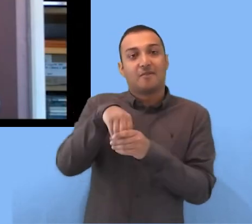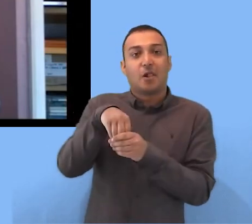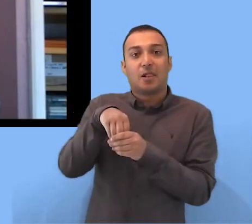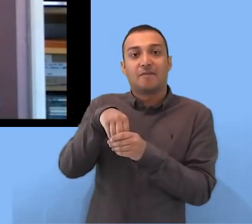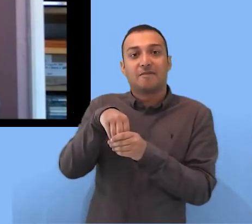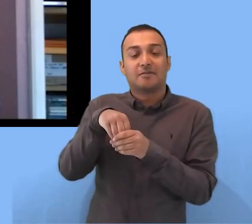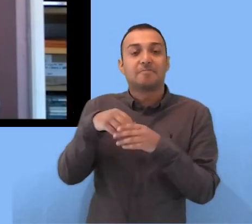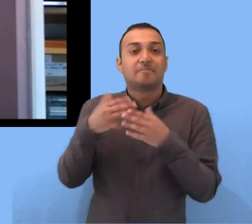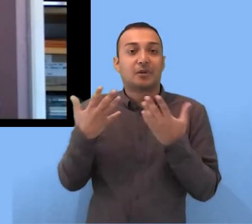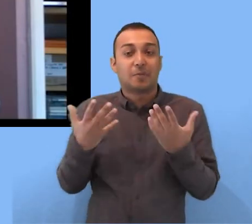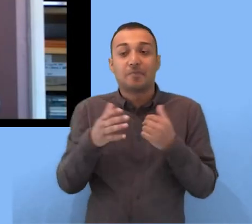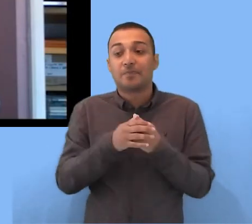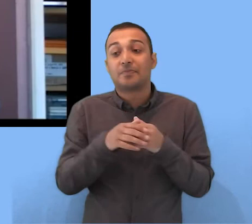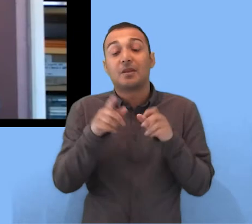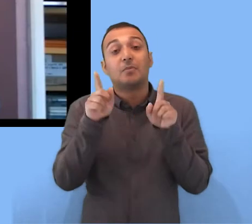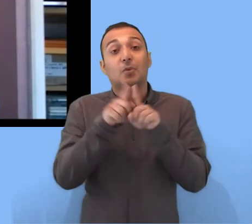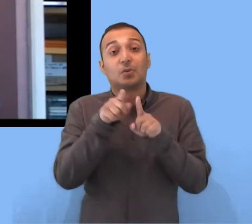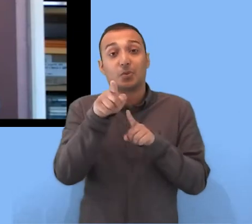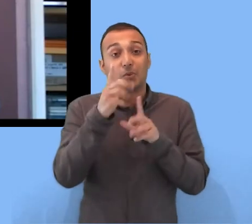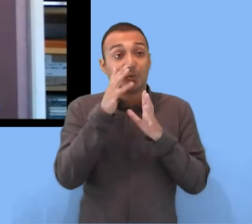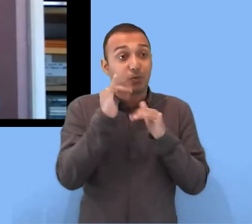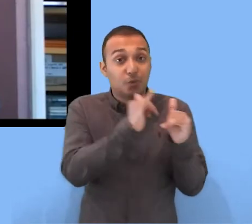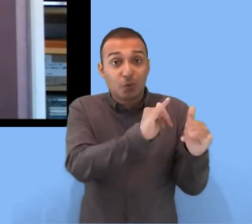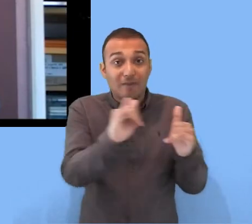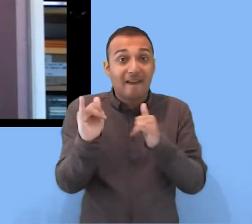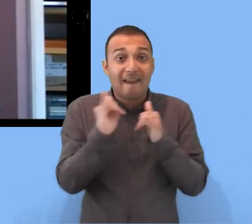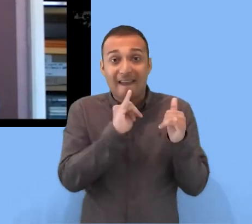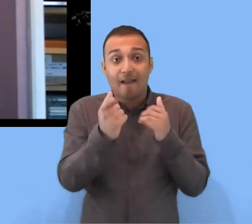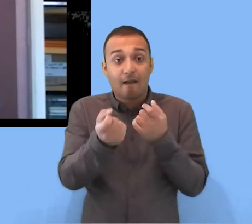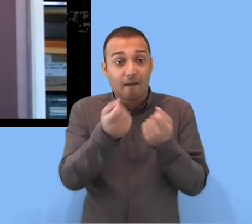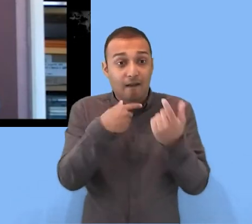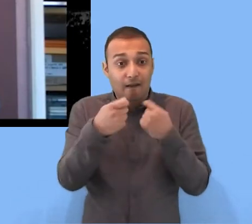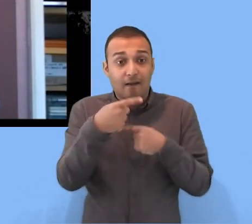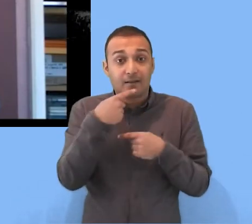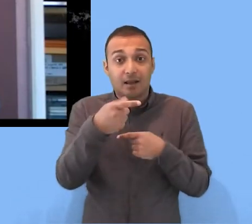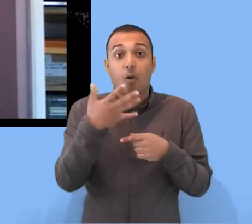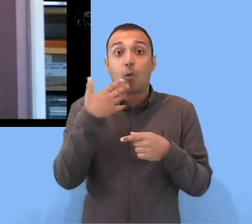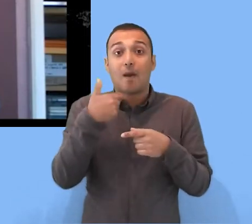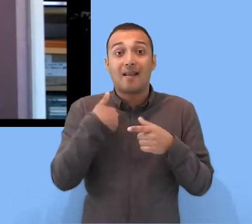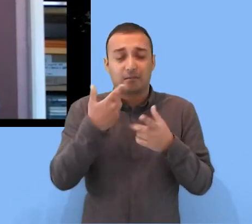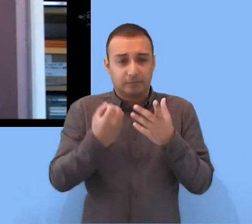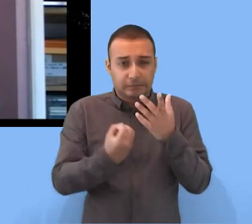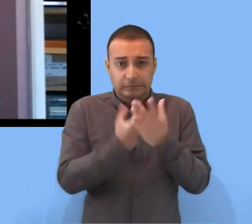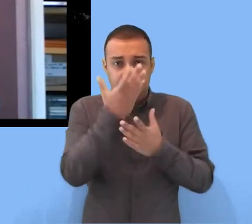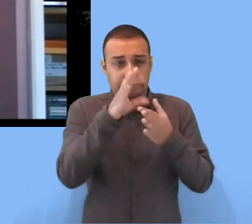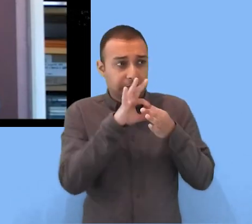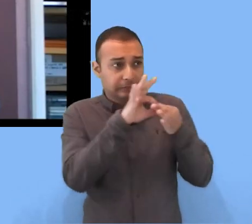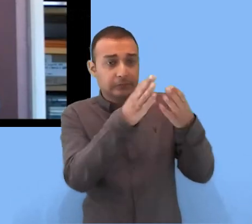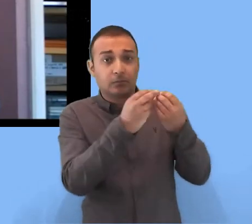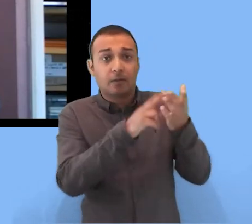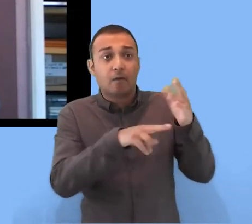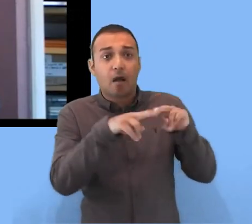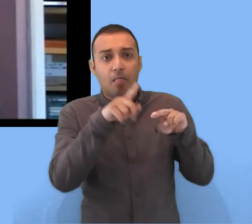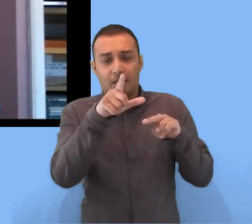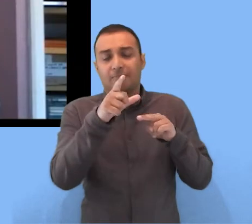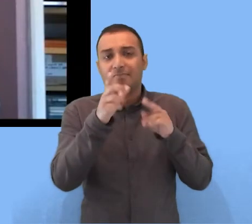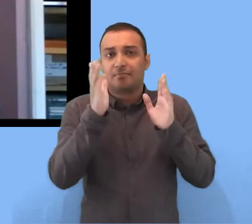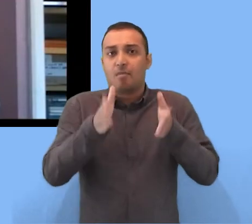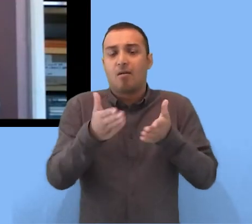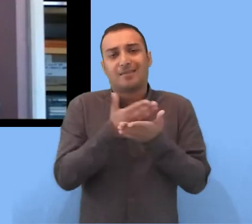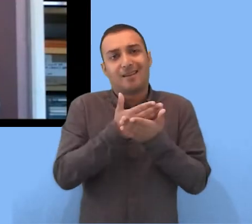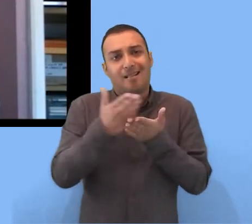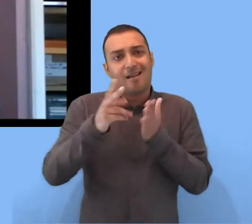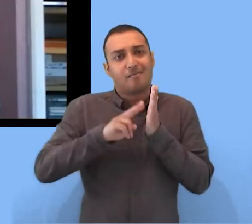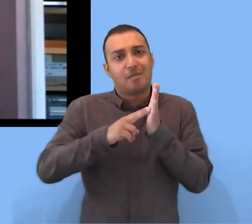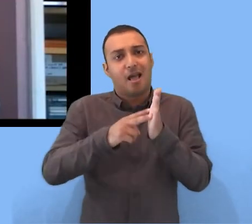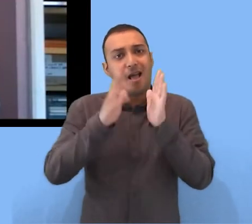Virtually everyone who responded to the survey told us that a clear plan was important in developing partnerships with parents. If your plan is in its